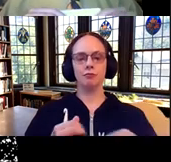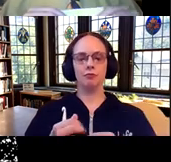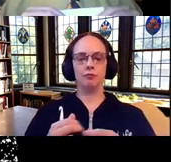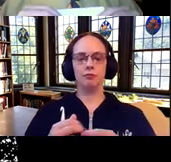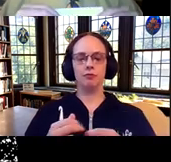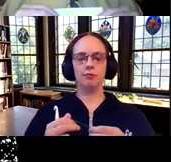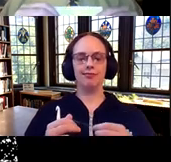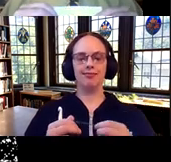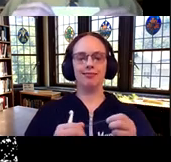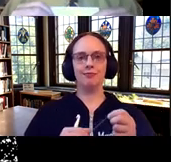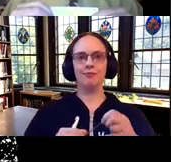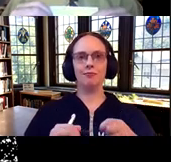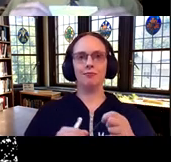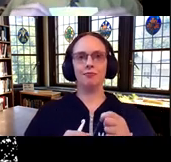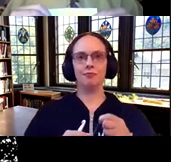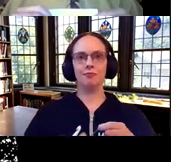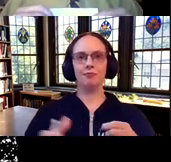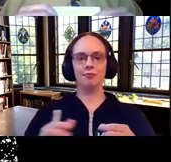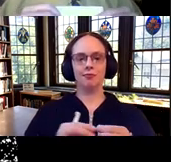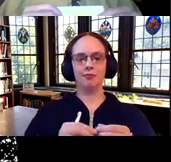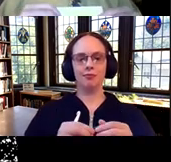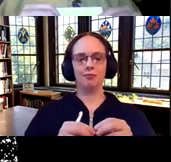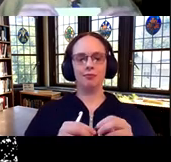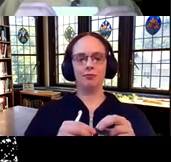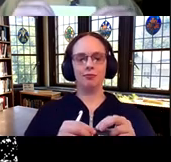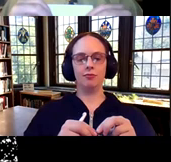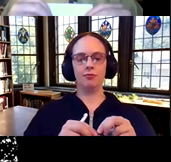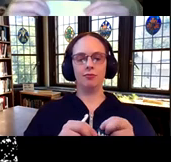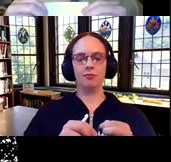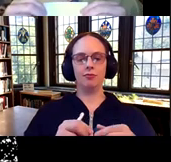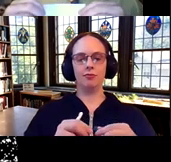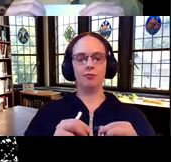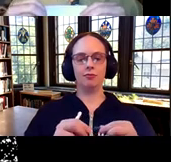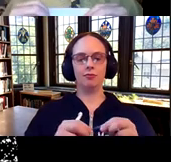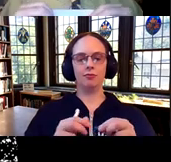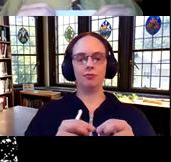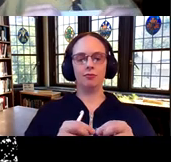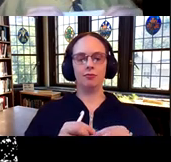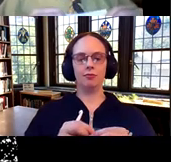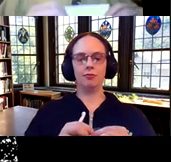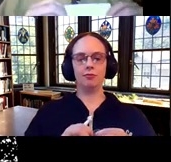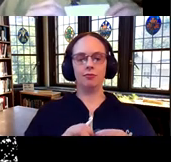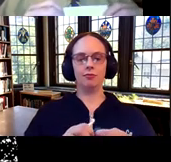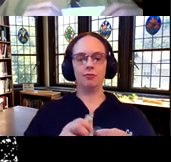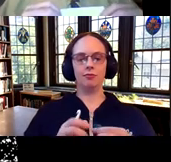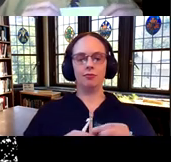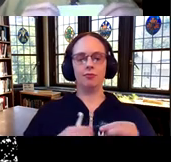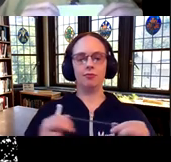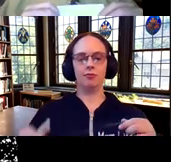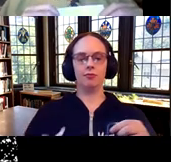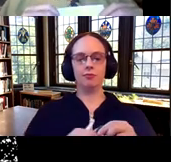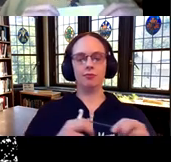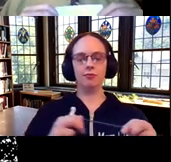He came through Brockport and left us with a street named Fayette Street in his honor. But